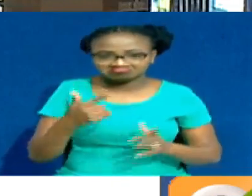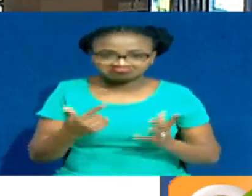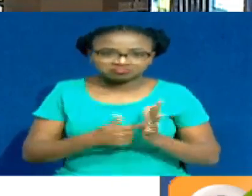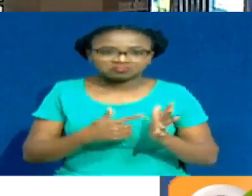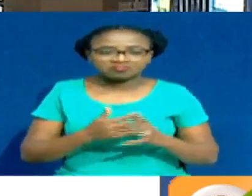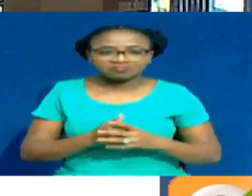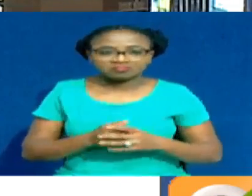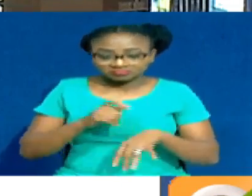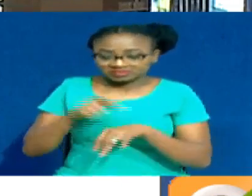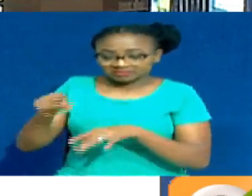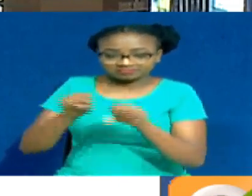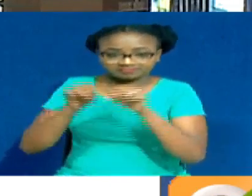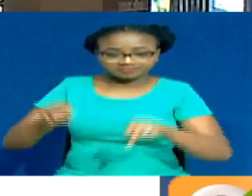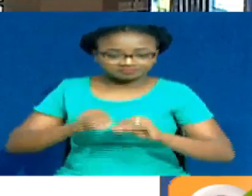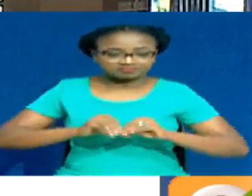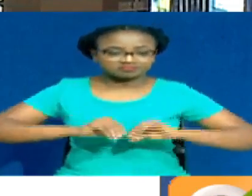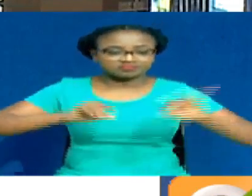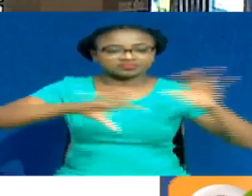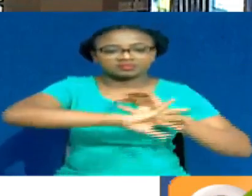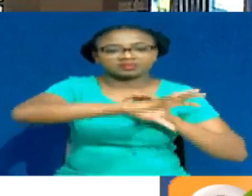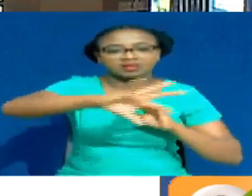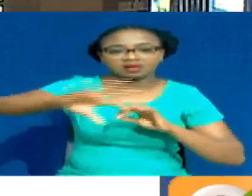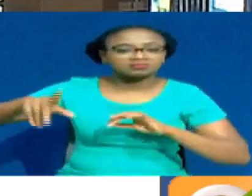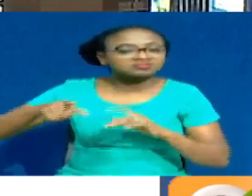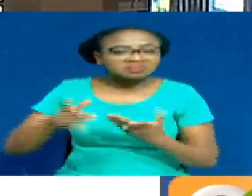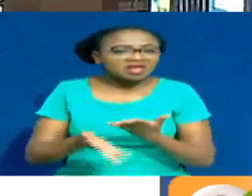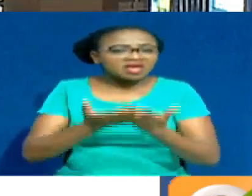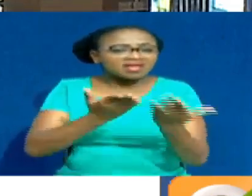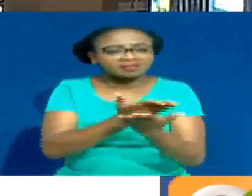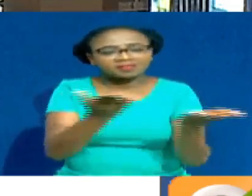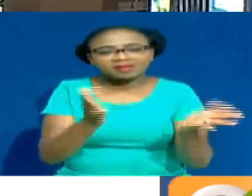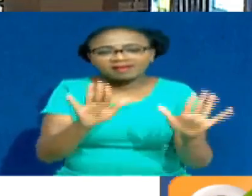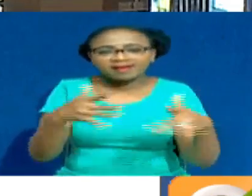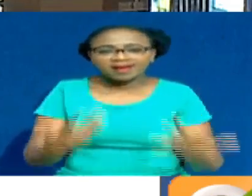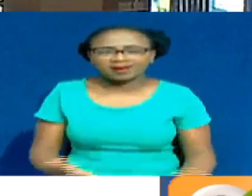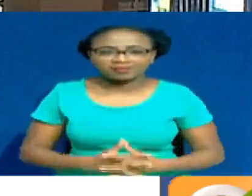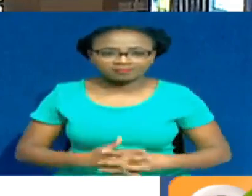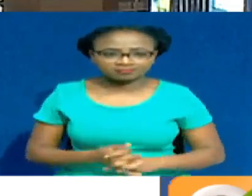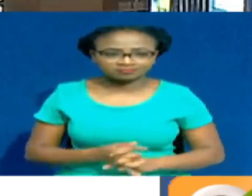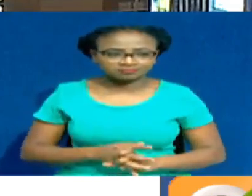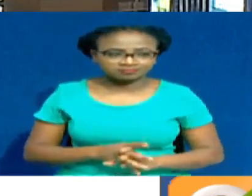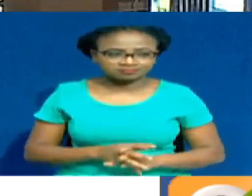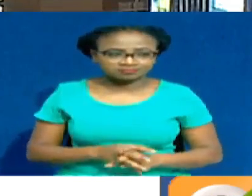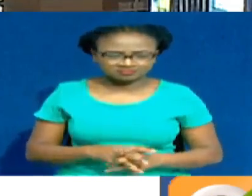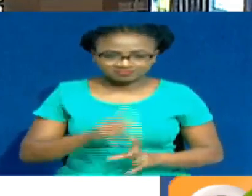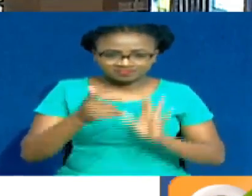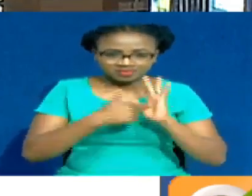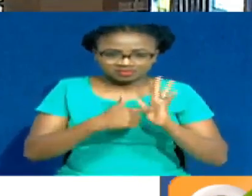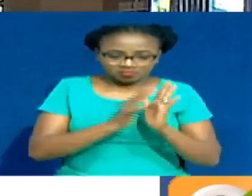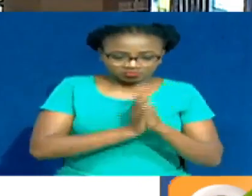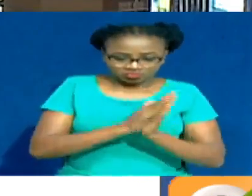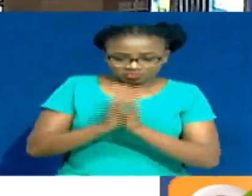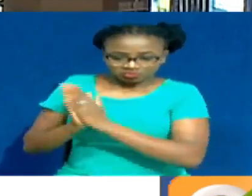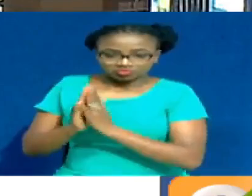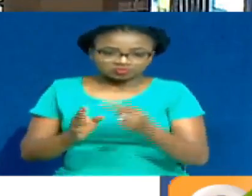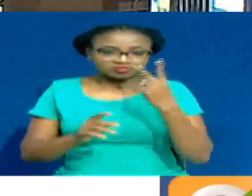country, I'm sure Kenyans want to hear assurances of what that will mean generally for land management in this country. And I want to read for you two scenarios,